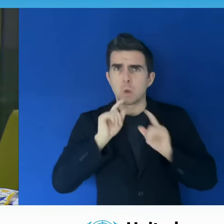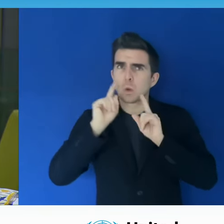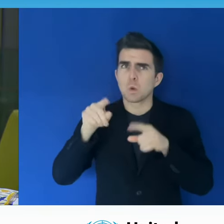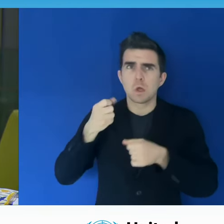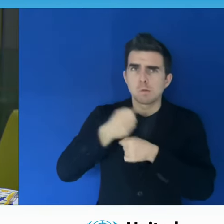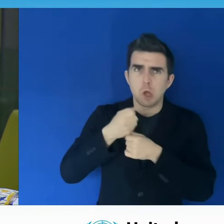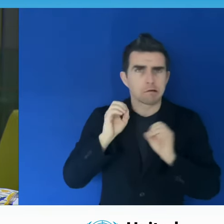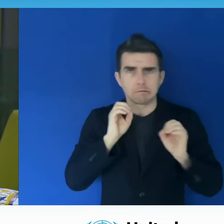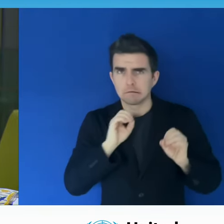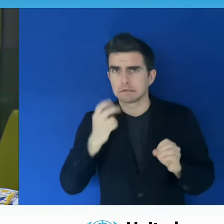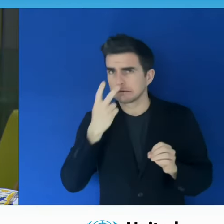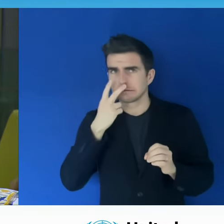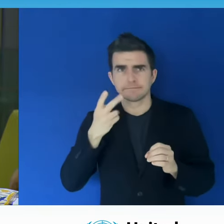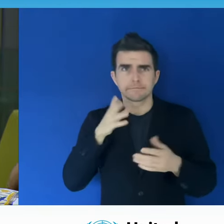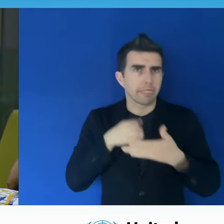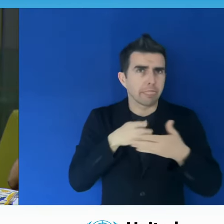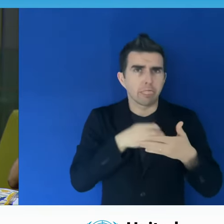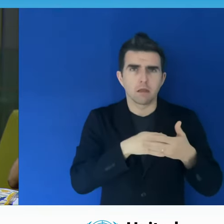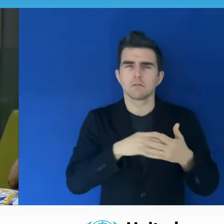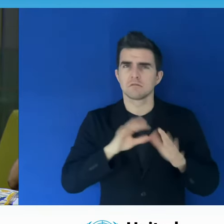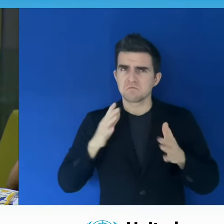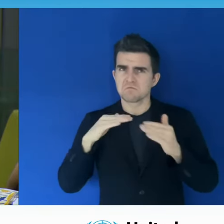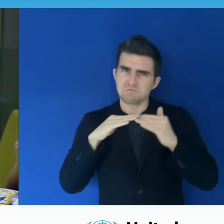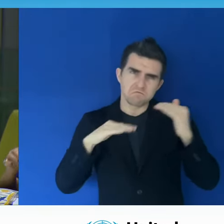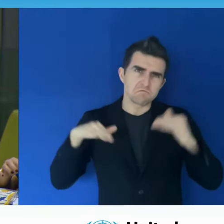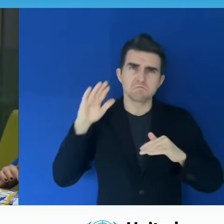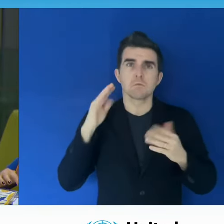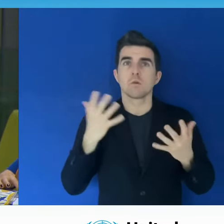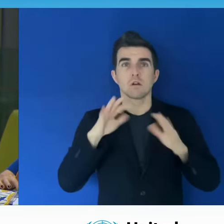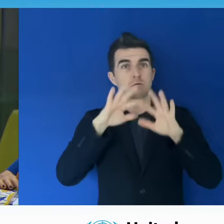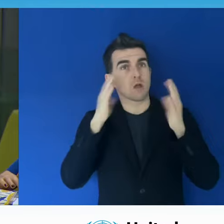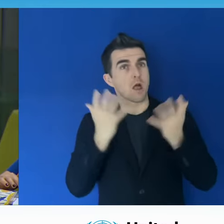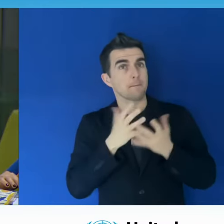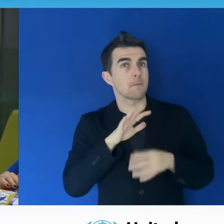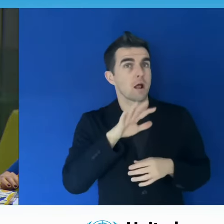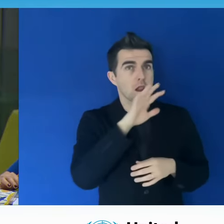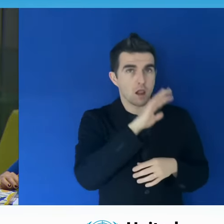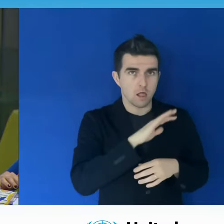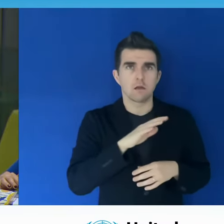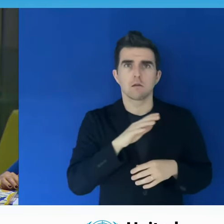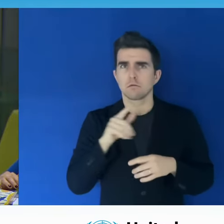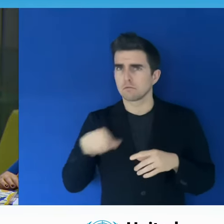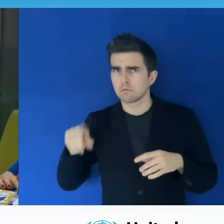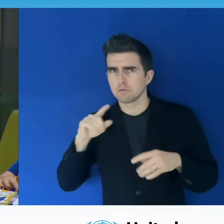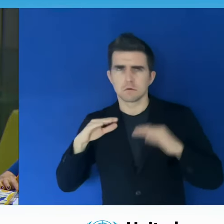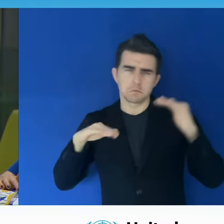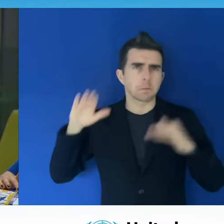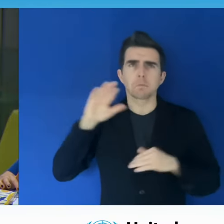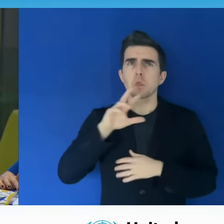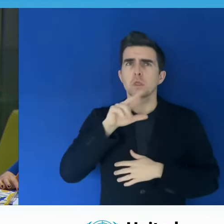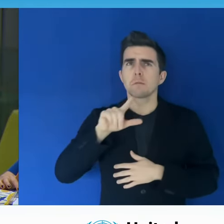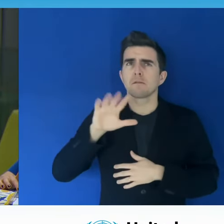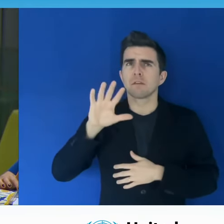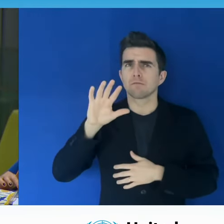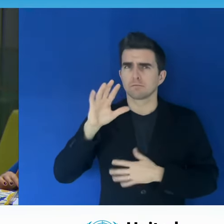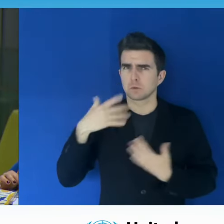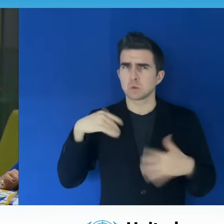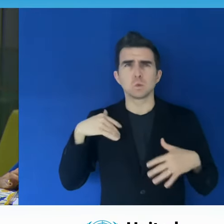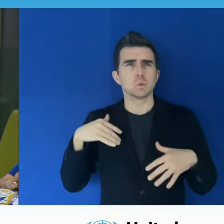than among the general population. So these are all issues of concern to young people. One out of every seven young